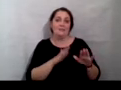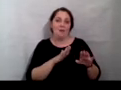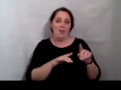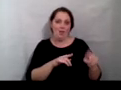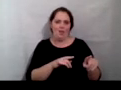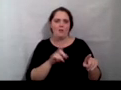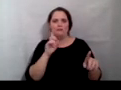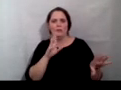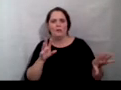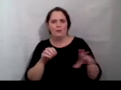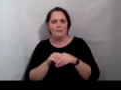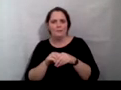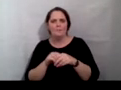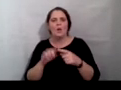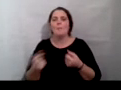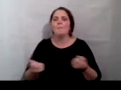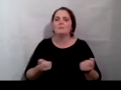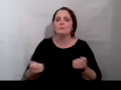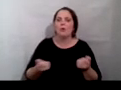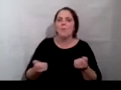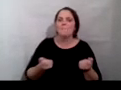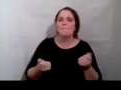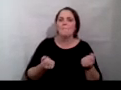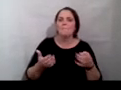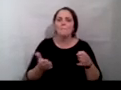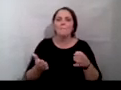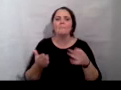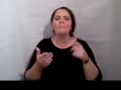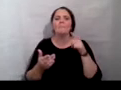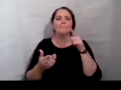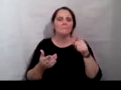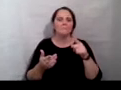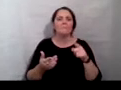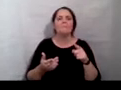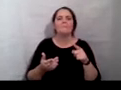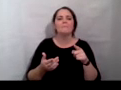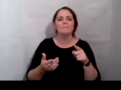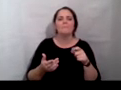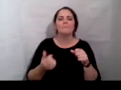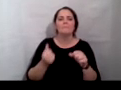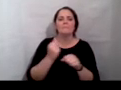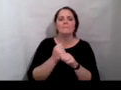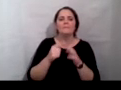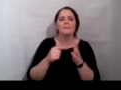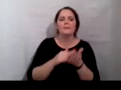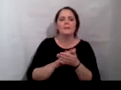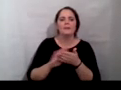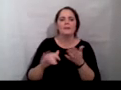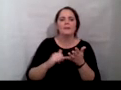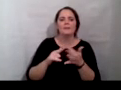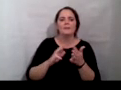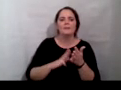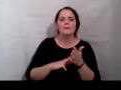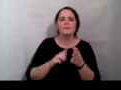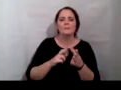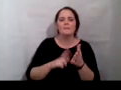evokes, and trying to bring that together, bus stop into time and space, etc. Gethsemane, agony